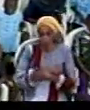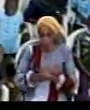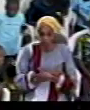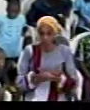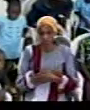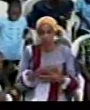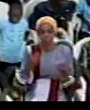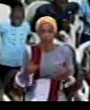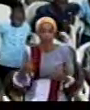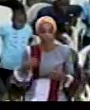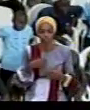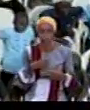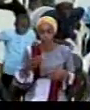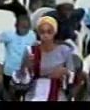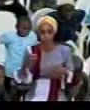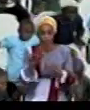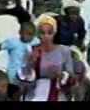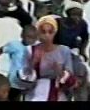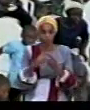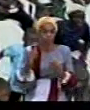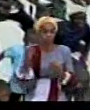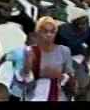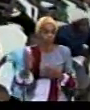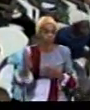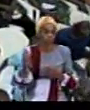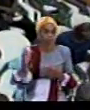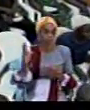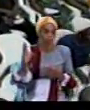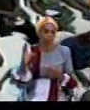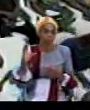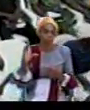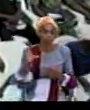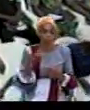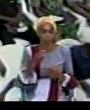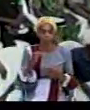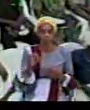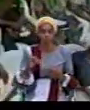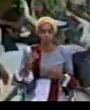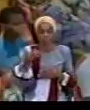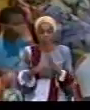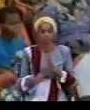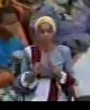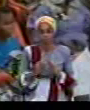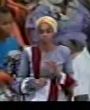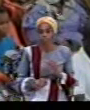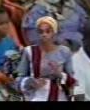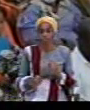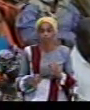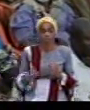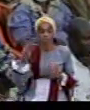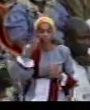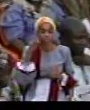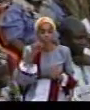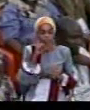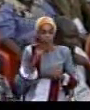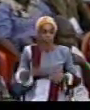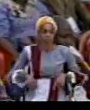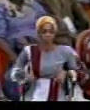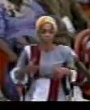to Auchi. We take you to Auchi, also in South Nigeria. Auchi